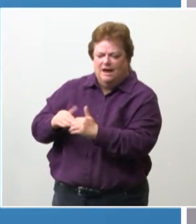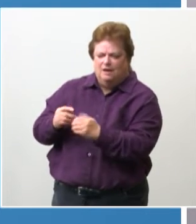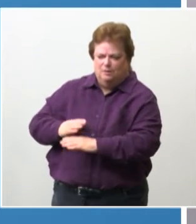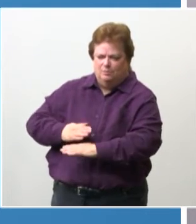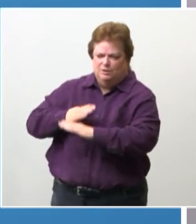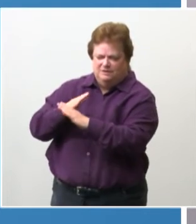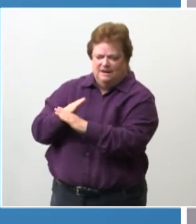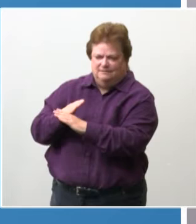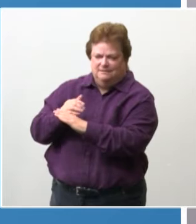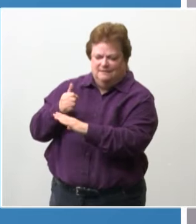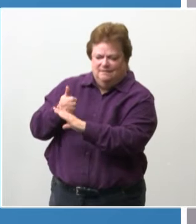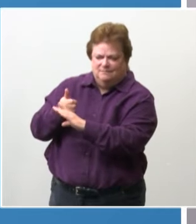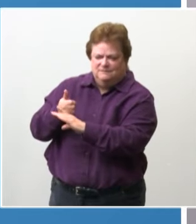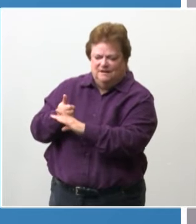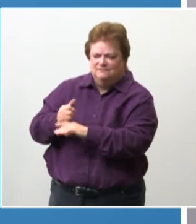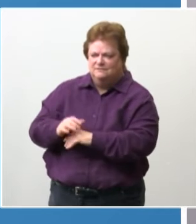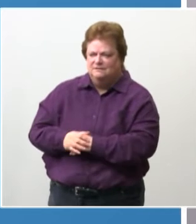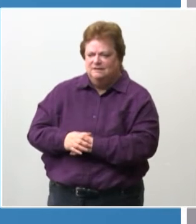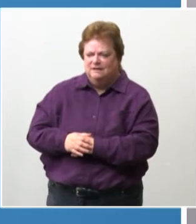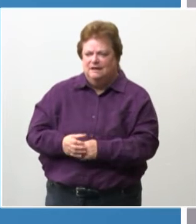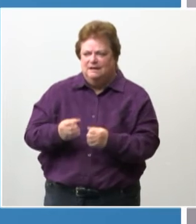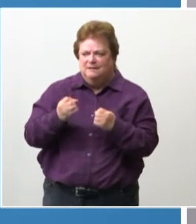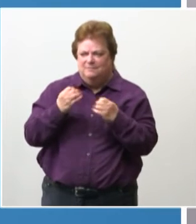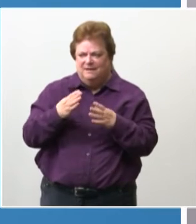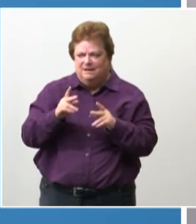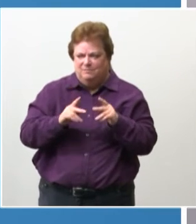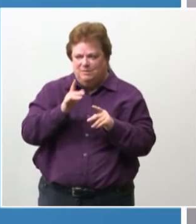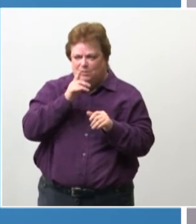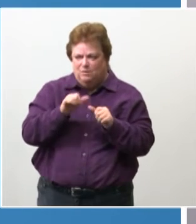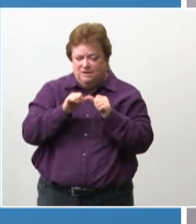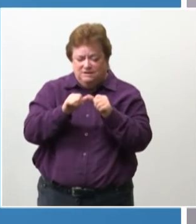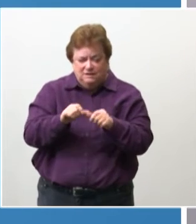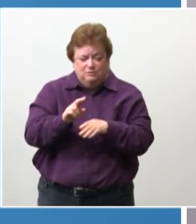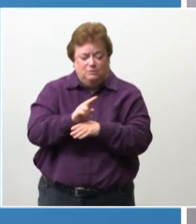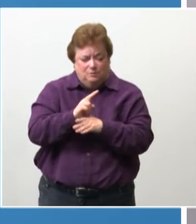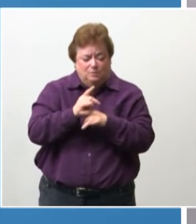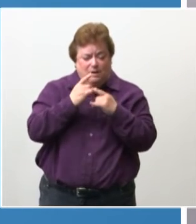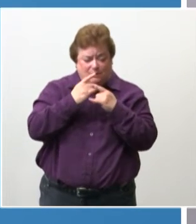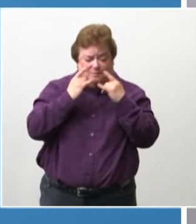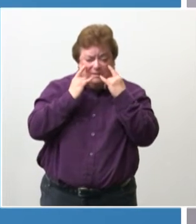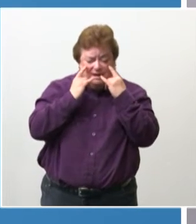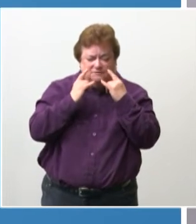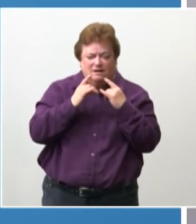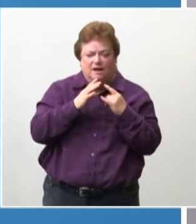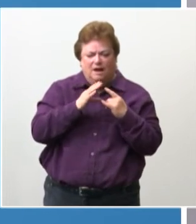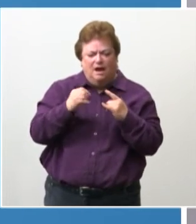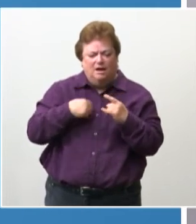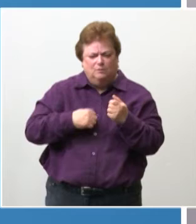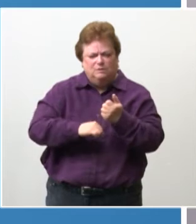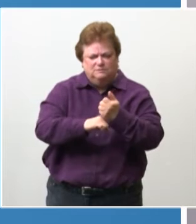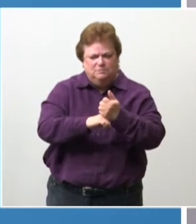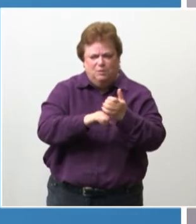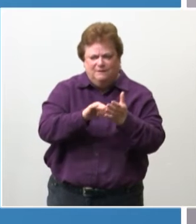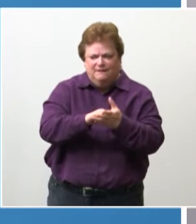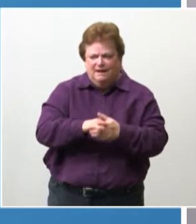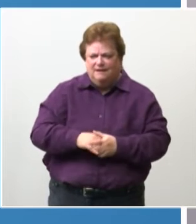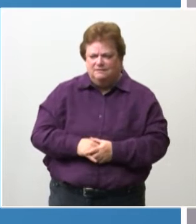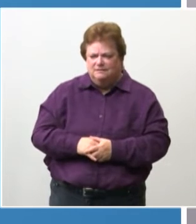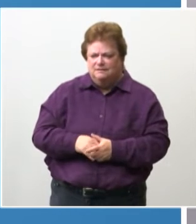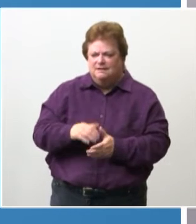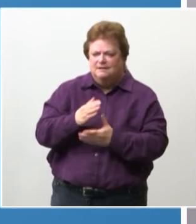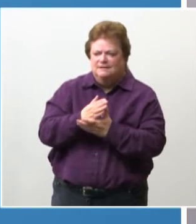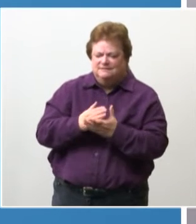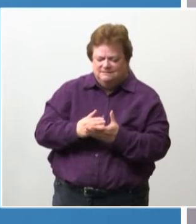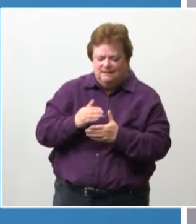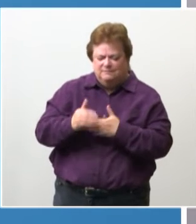actions they should take. Many people will choose to continue to wear a mask and we're supportive of that. There are some